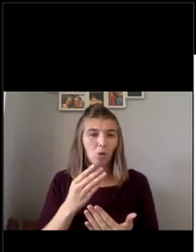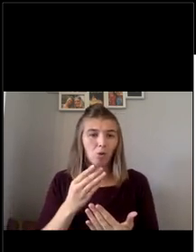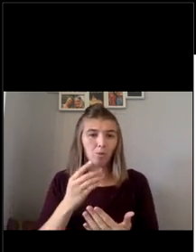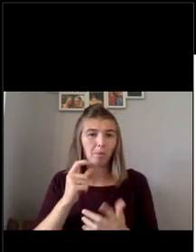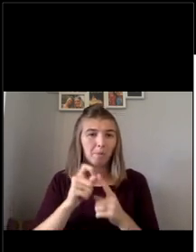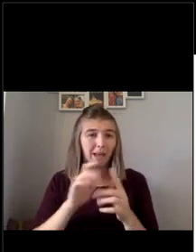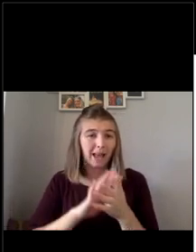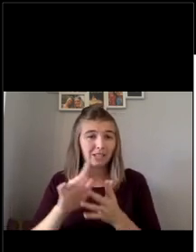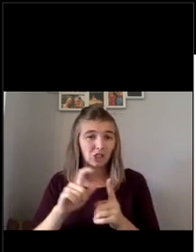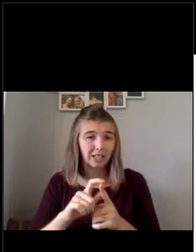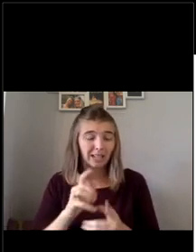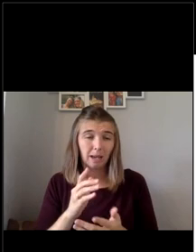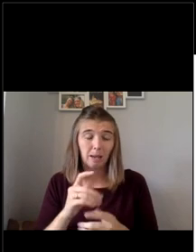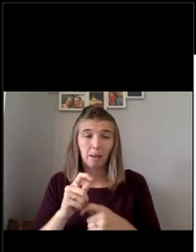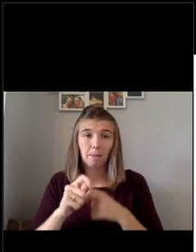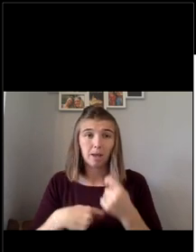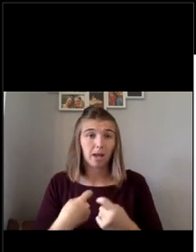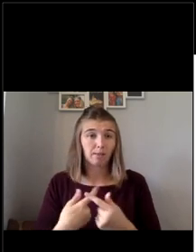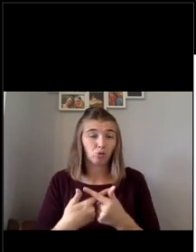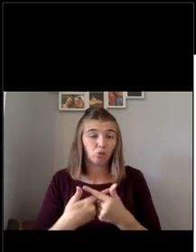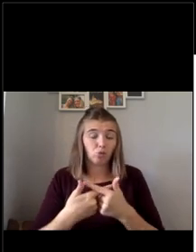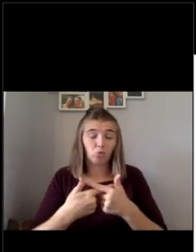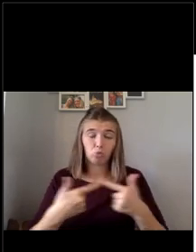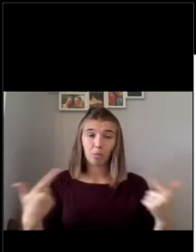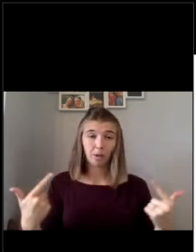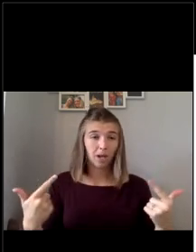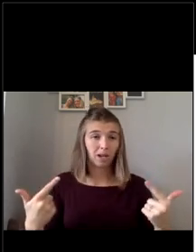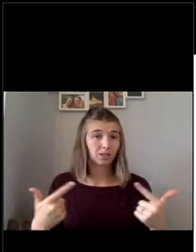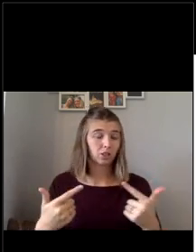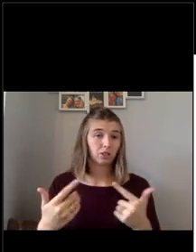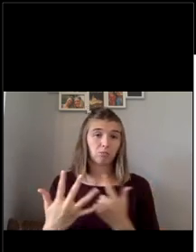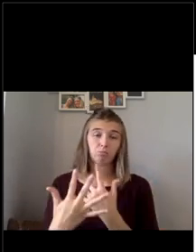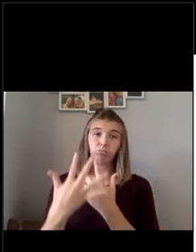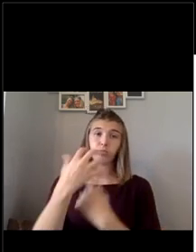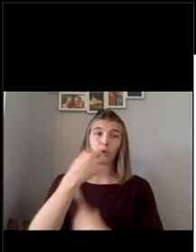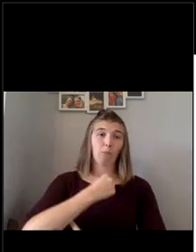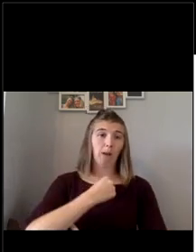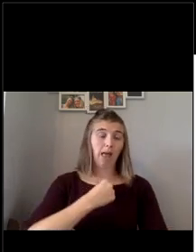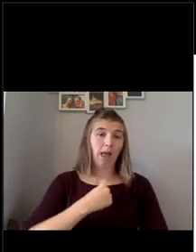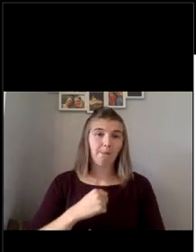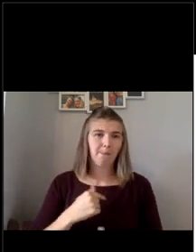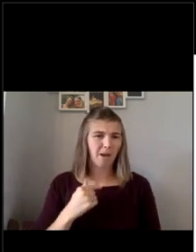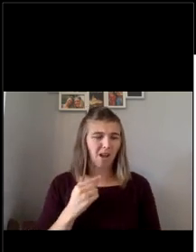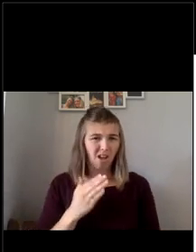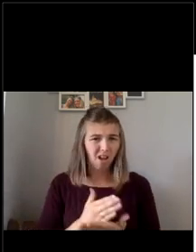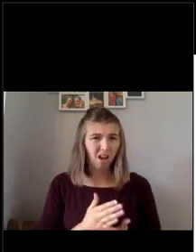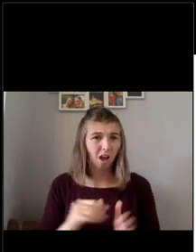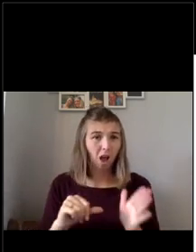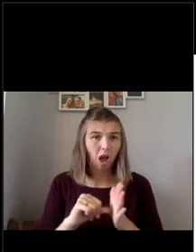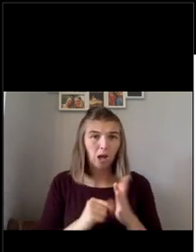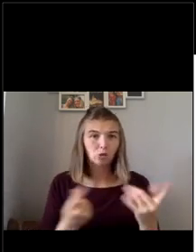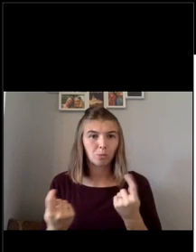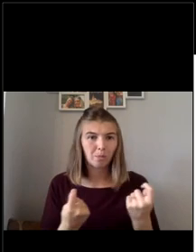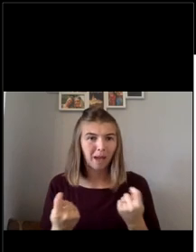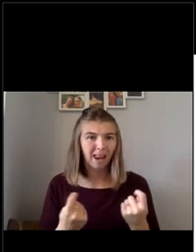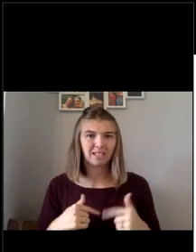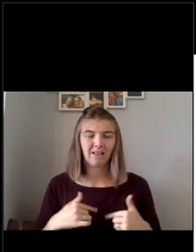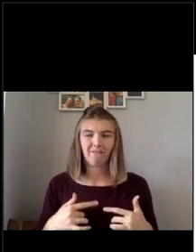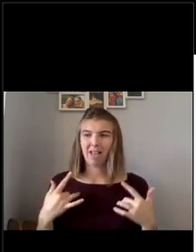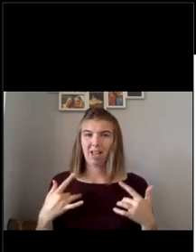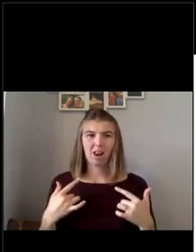had a very hard time managing all of this. And I felt very alone. I felt like I wasn't good enough to be doing a